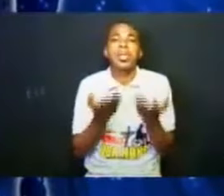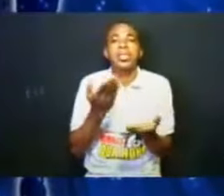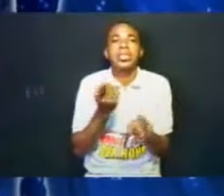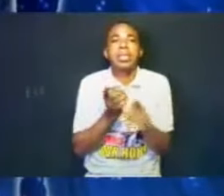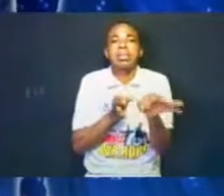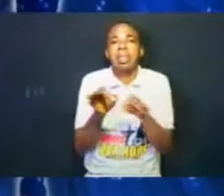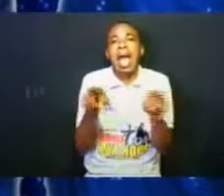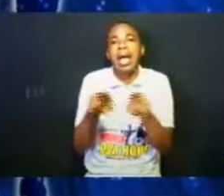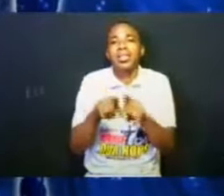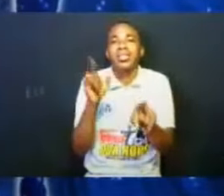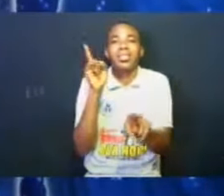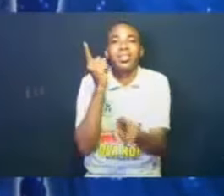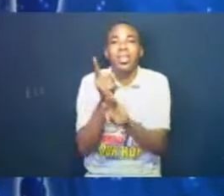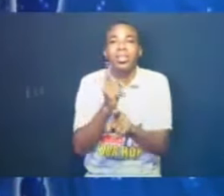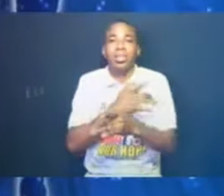The